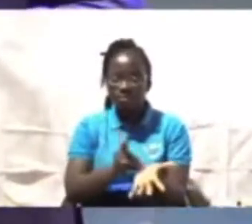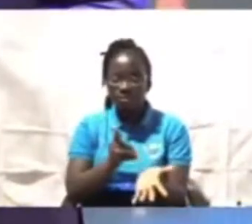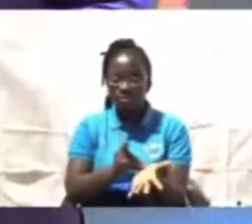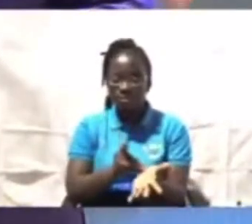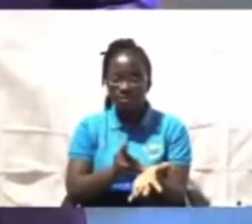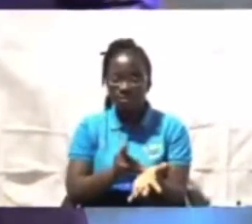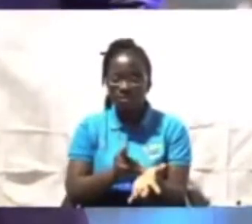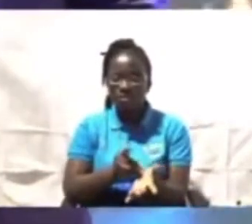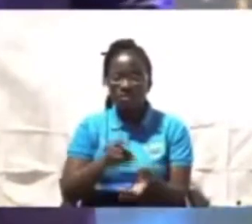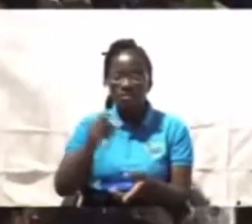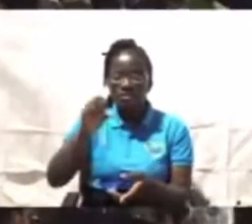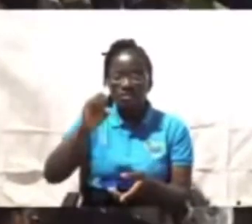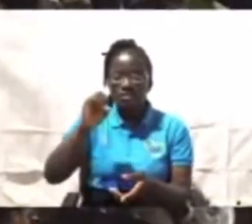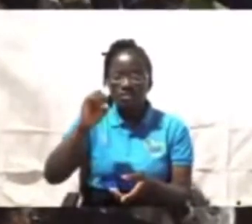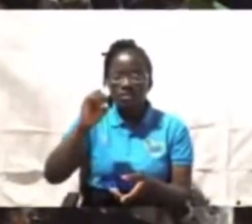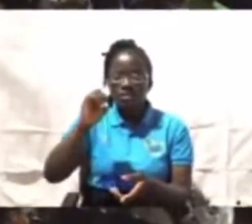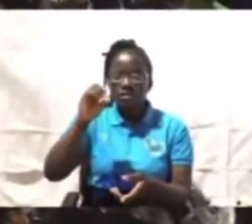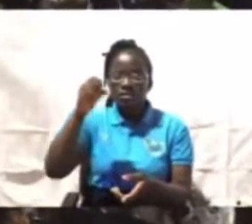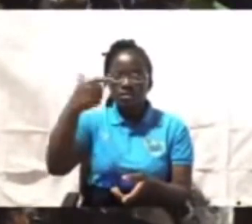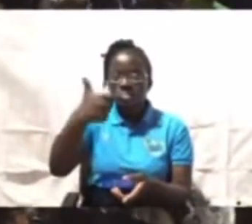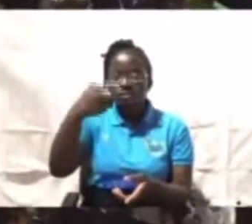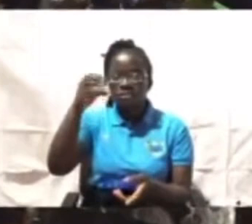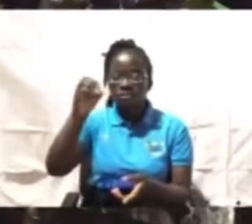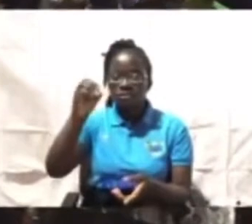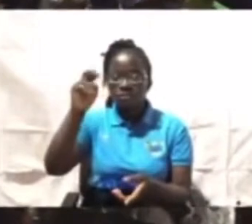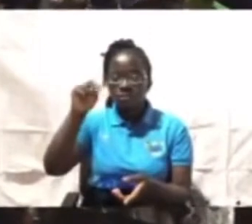fifth. Won't send my yes.